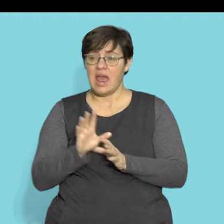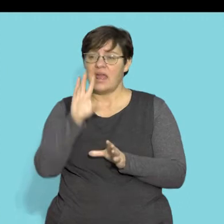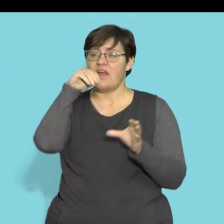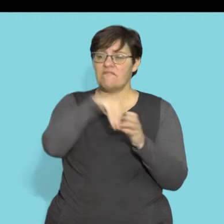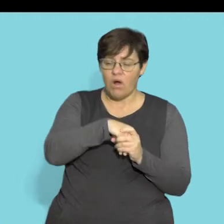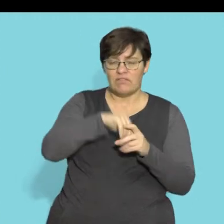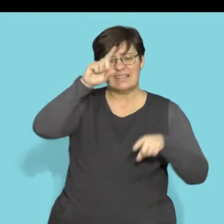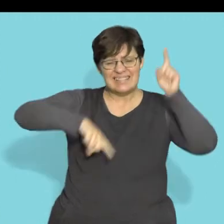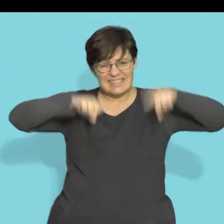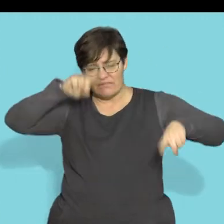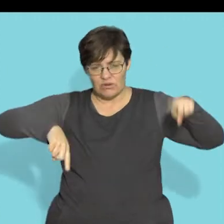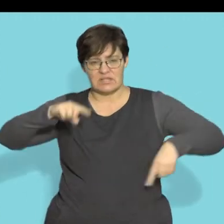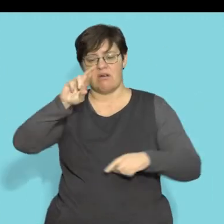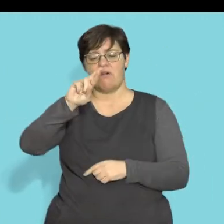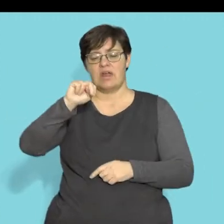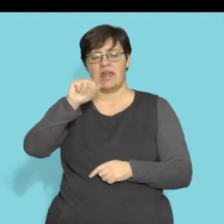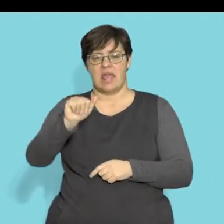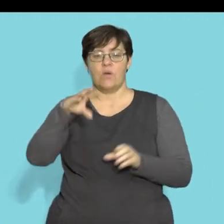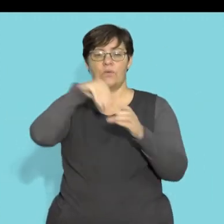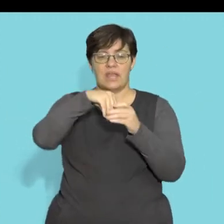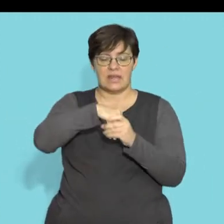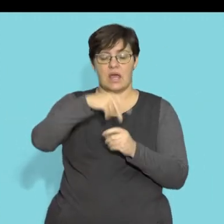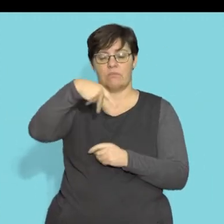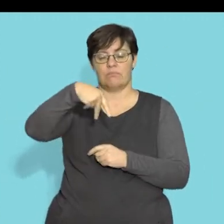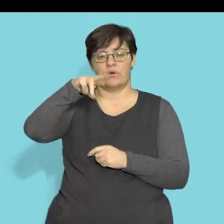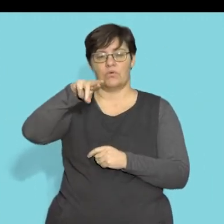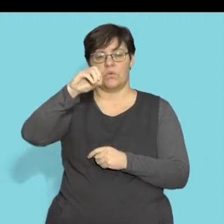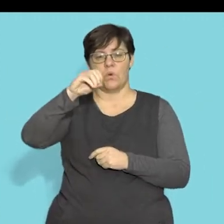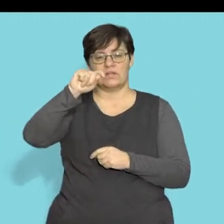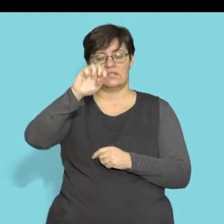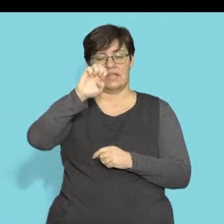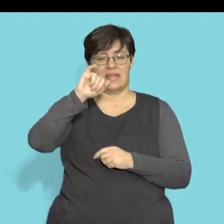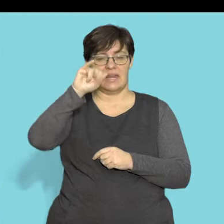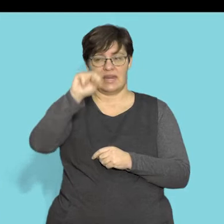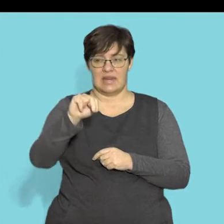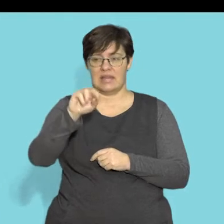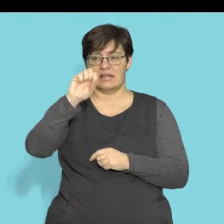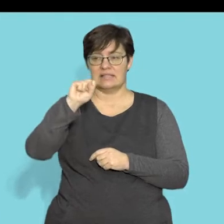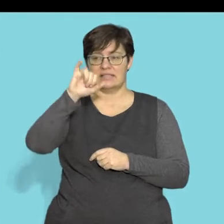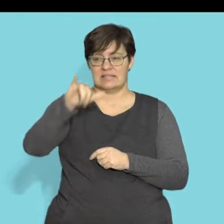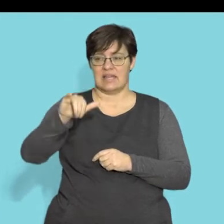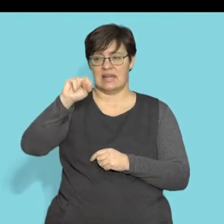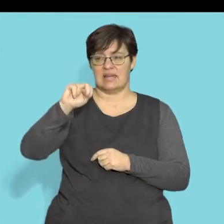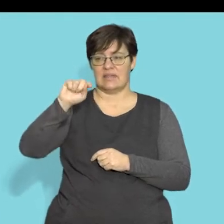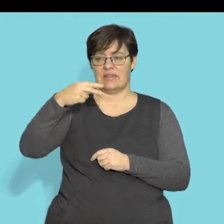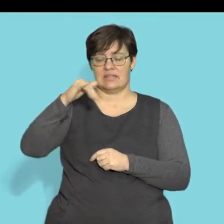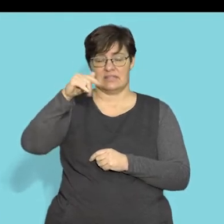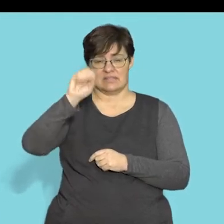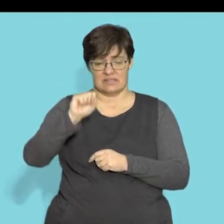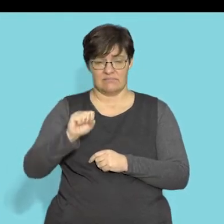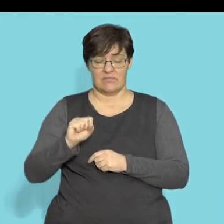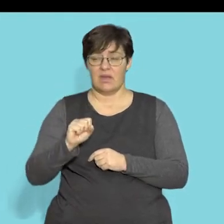the involvement of different types of RNA in protein synthesis. Again, the content is 17